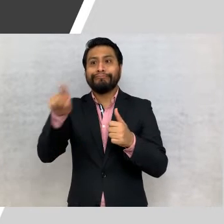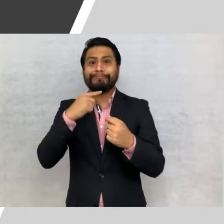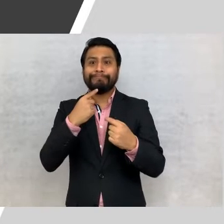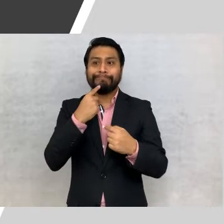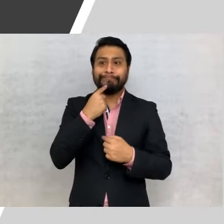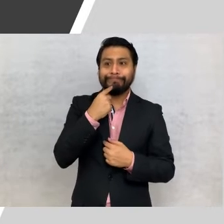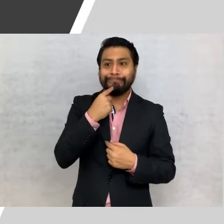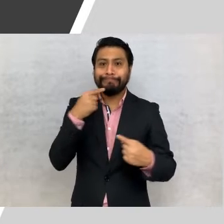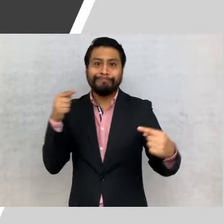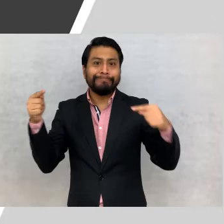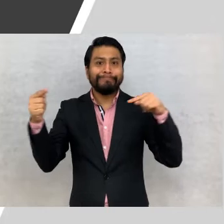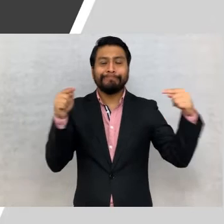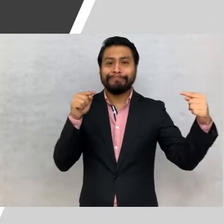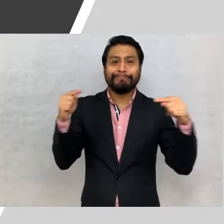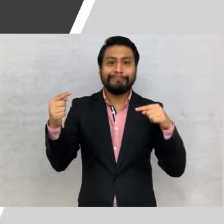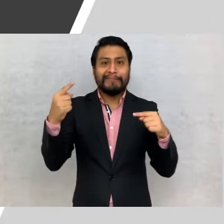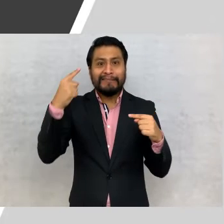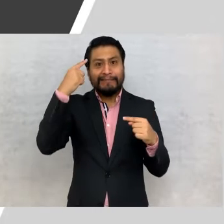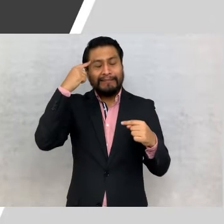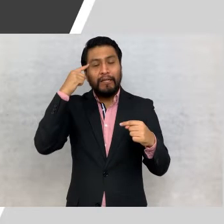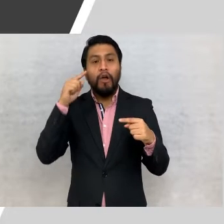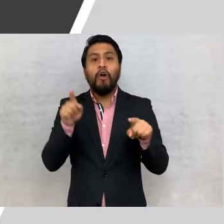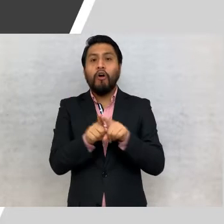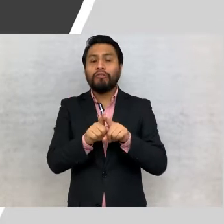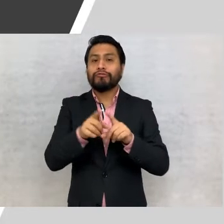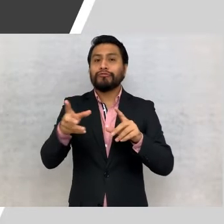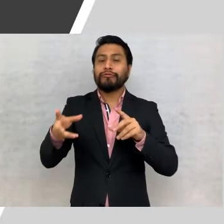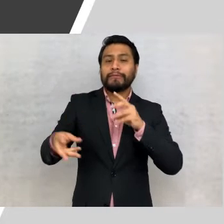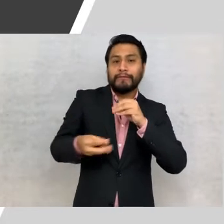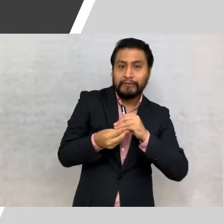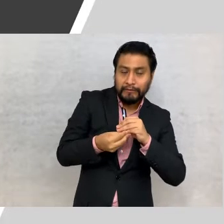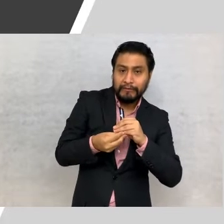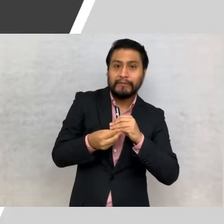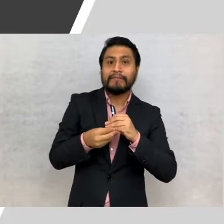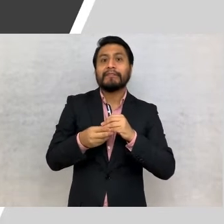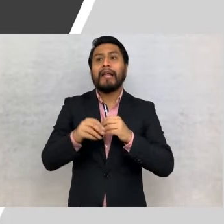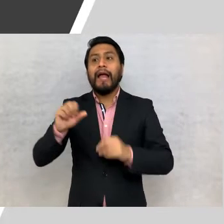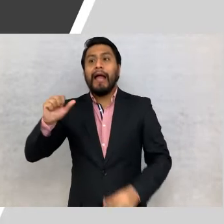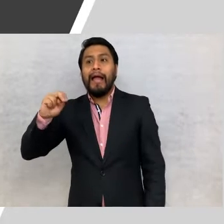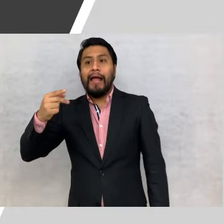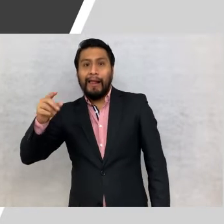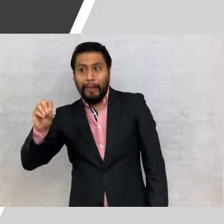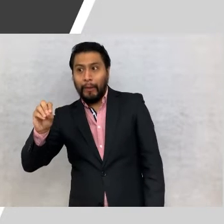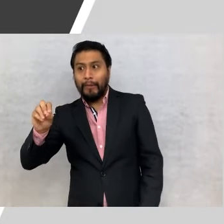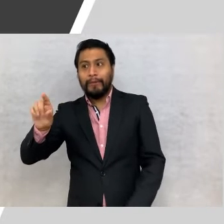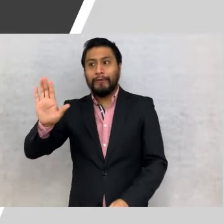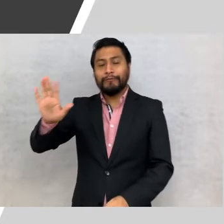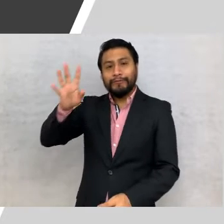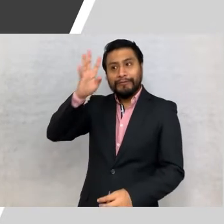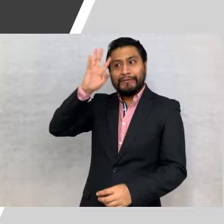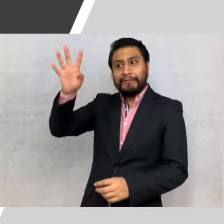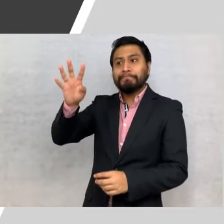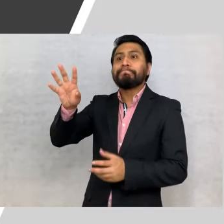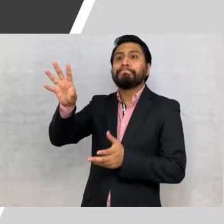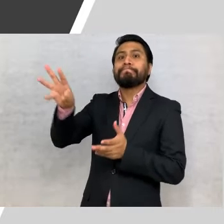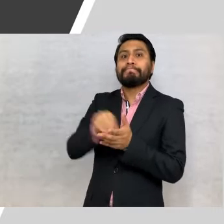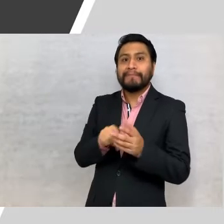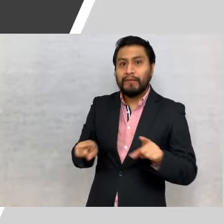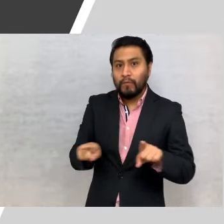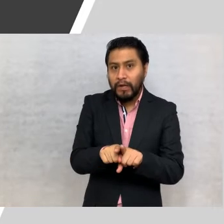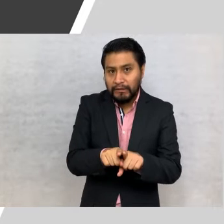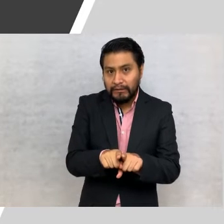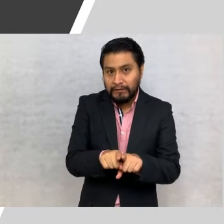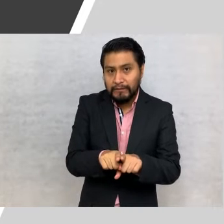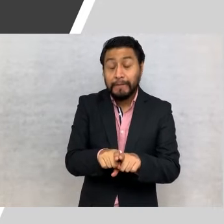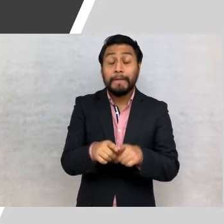that also included the postulates sustained by the Anglo-Saxon side.